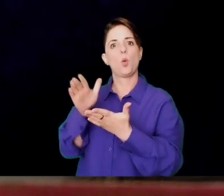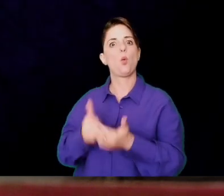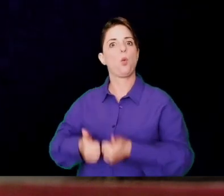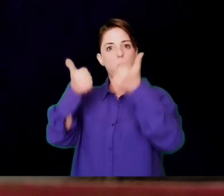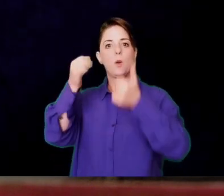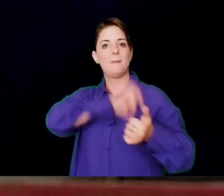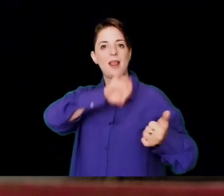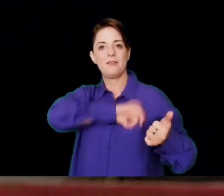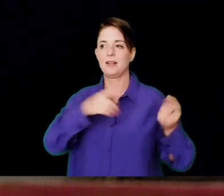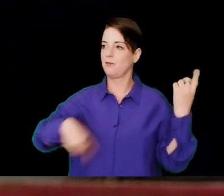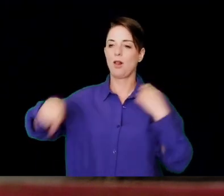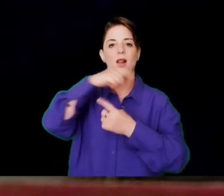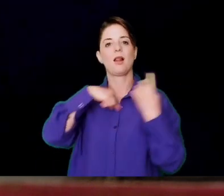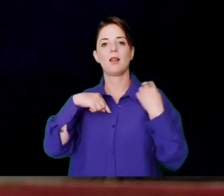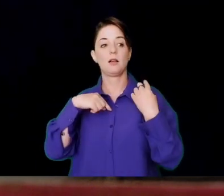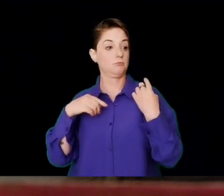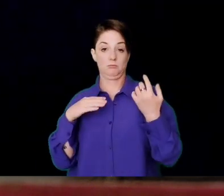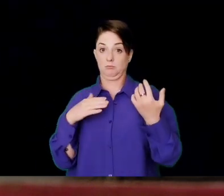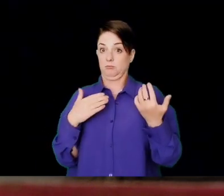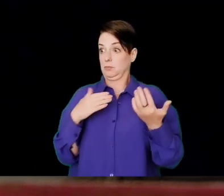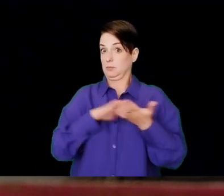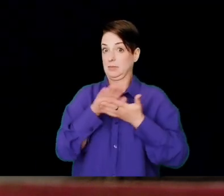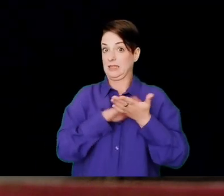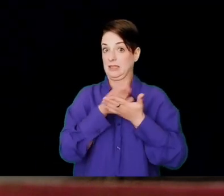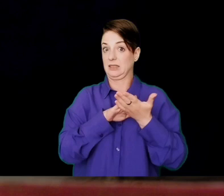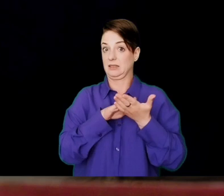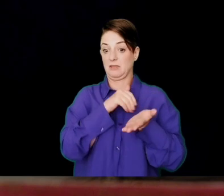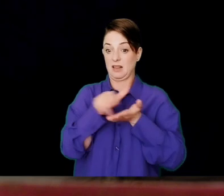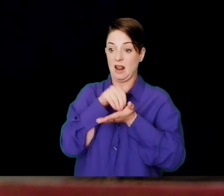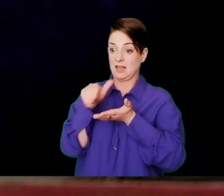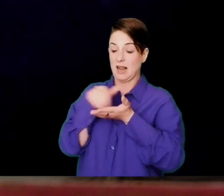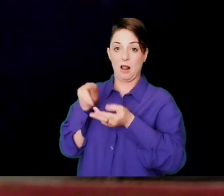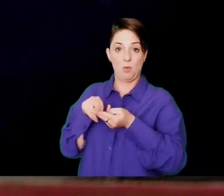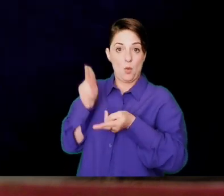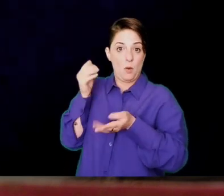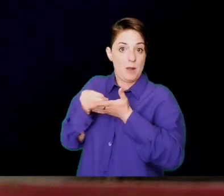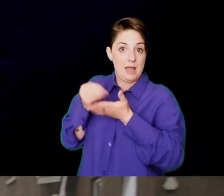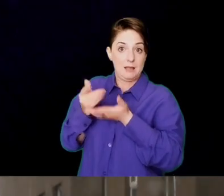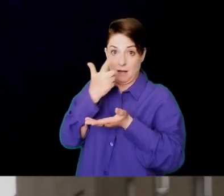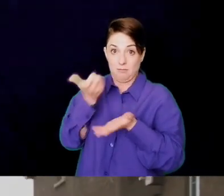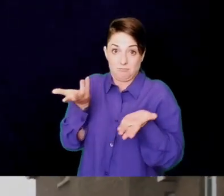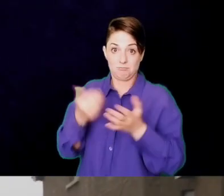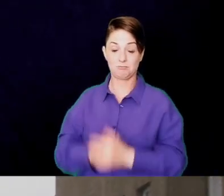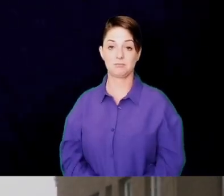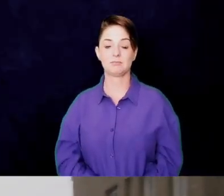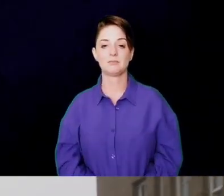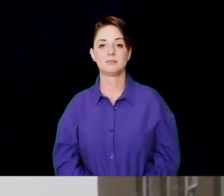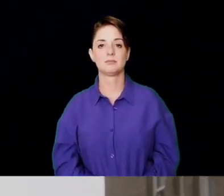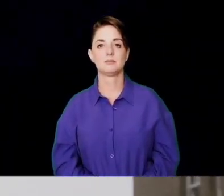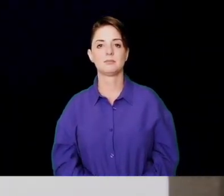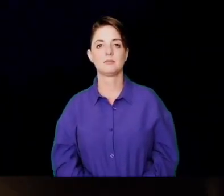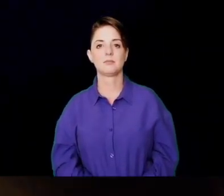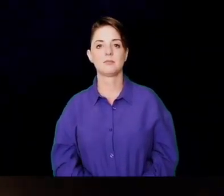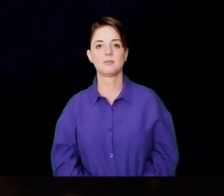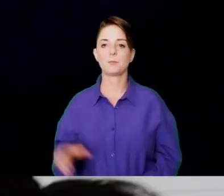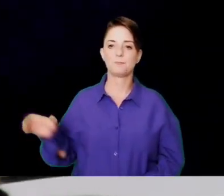to the plate, which is brilliant because you tend to get a little bit more money for your catch. A new